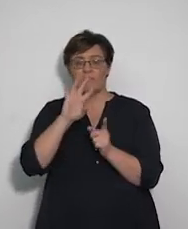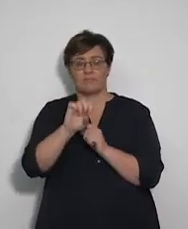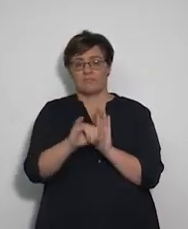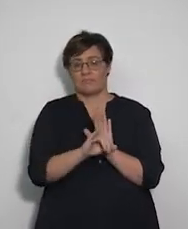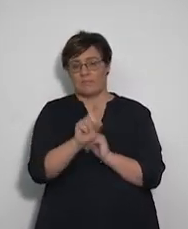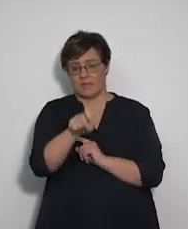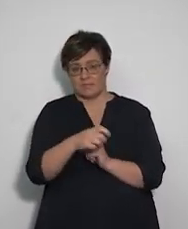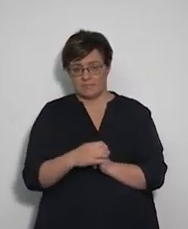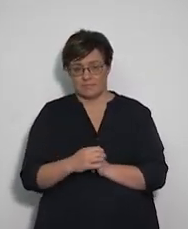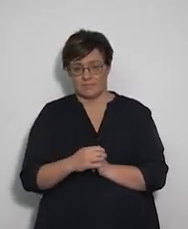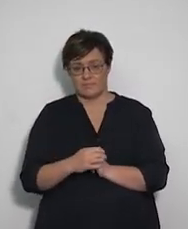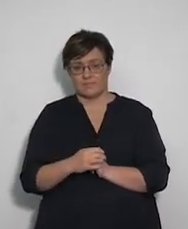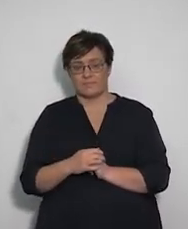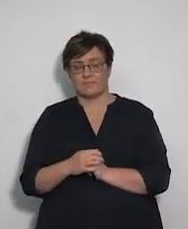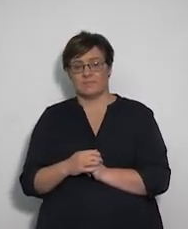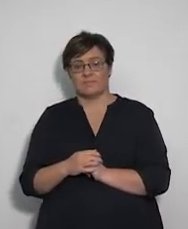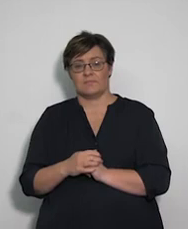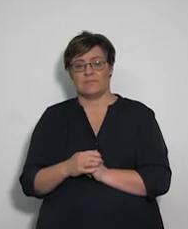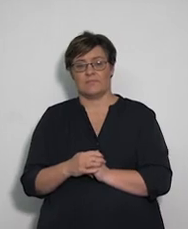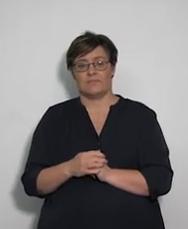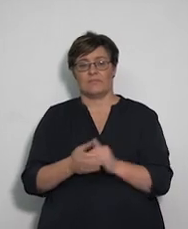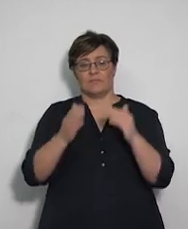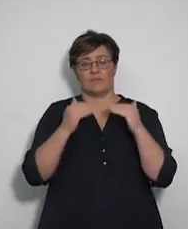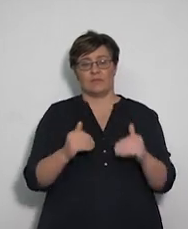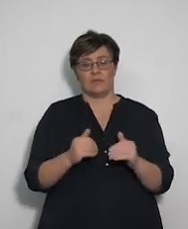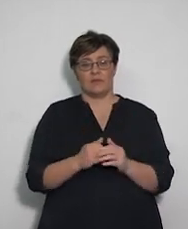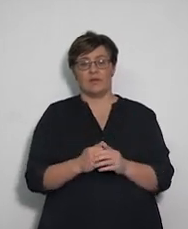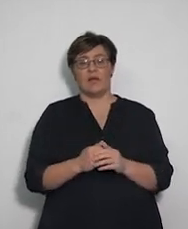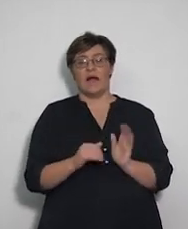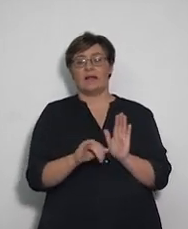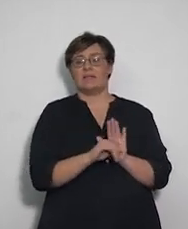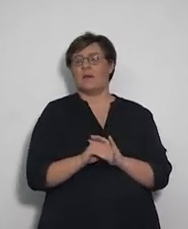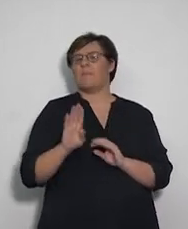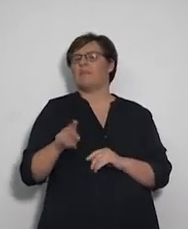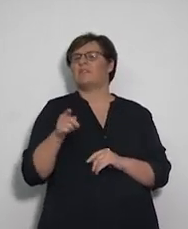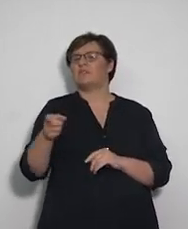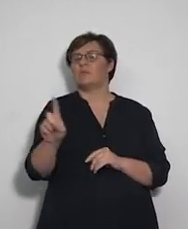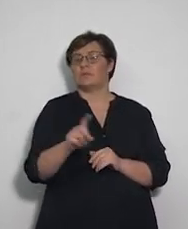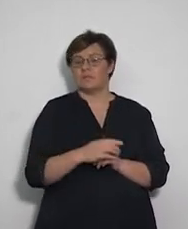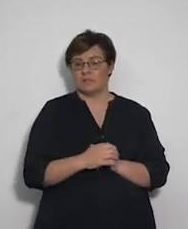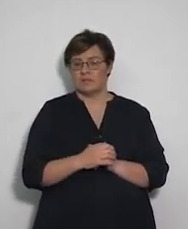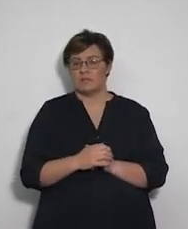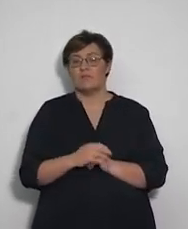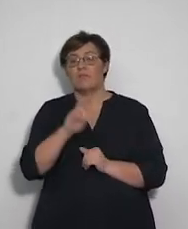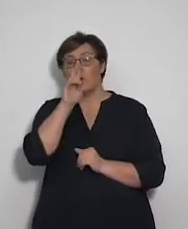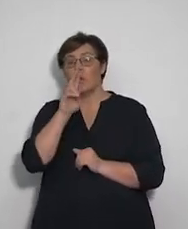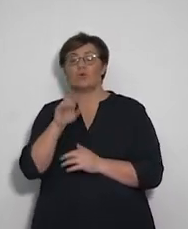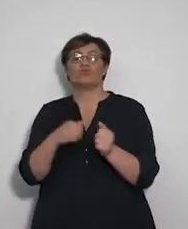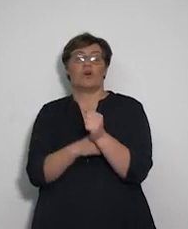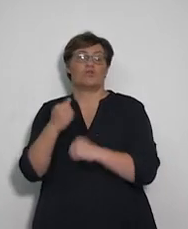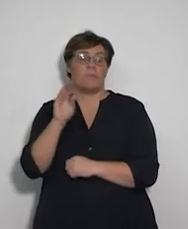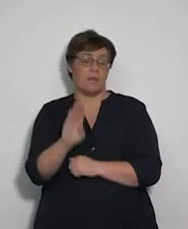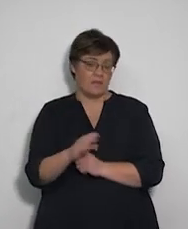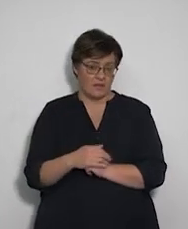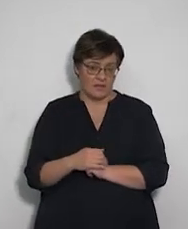to recognize that. Let's look at part B, or identify what structure B is. If you look at structure